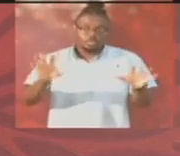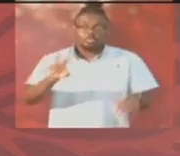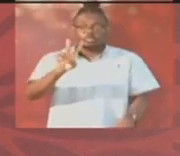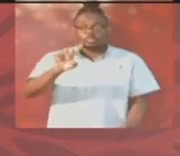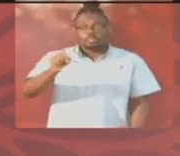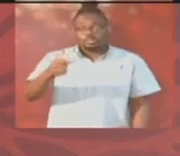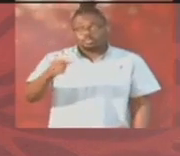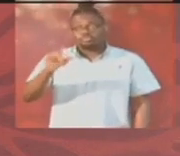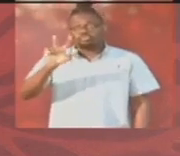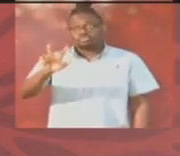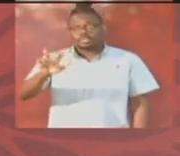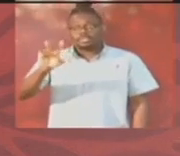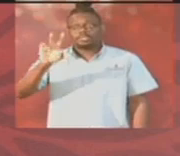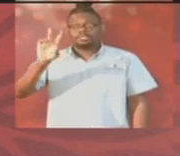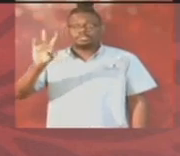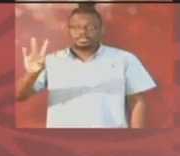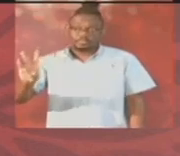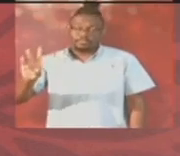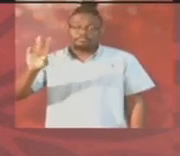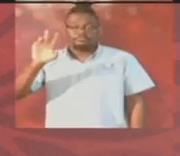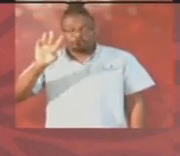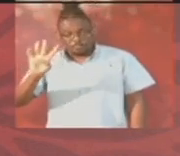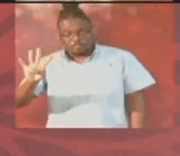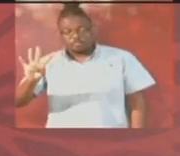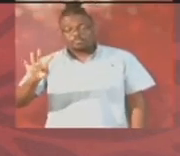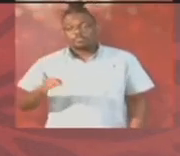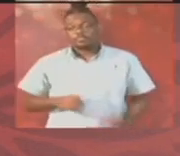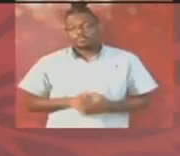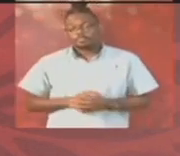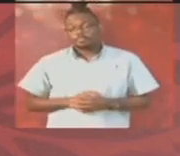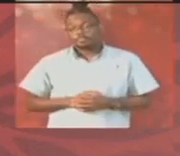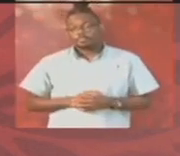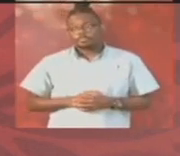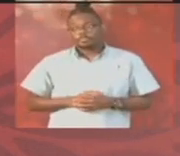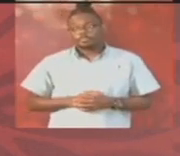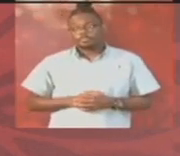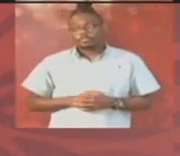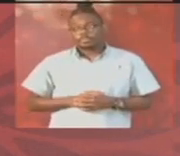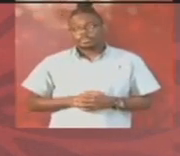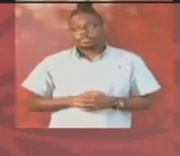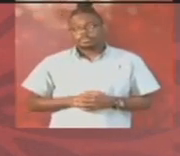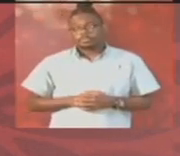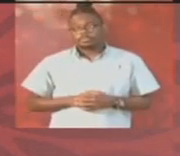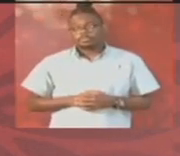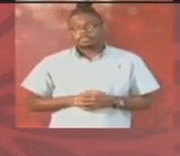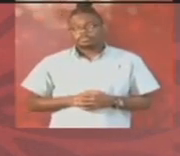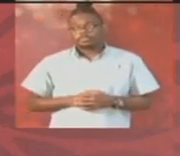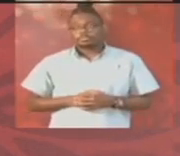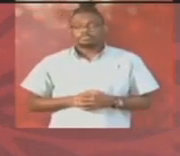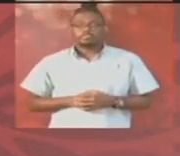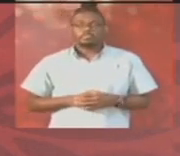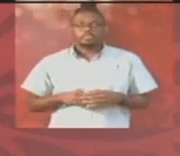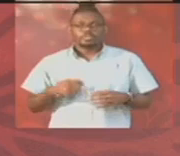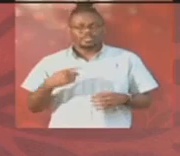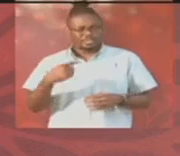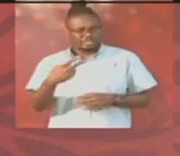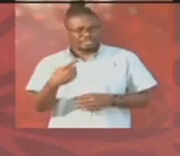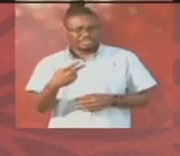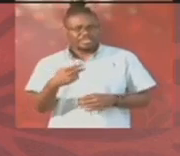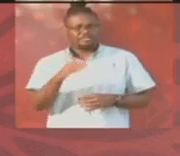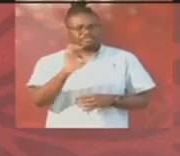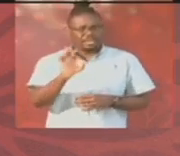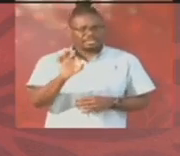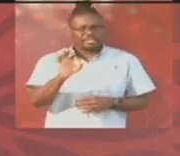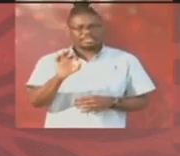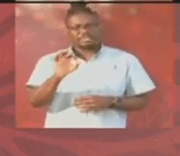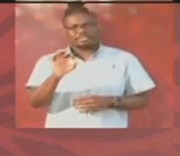2,374. The site was operationalized on Thursday and Friday between the hours of 8 to 4 p.m.,